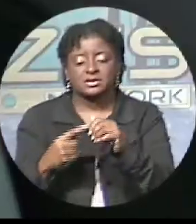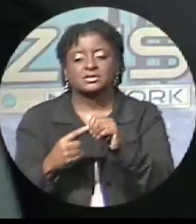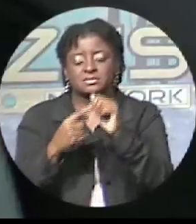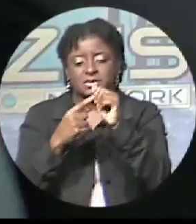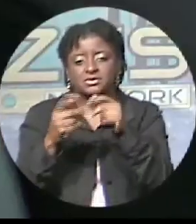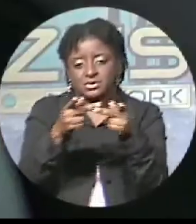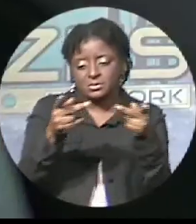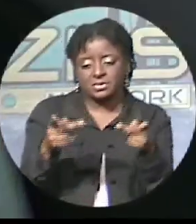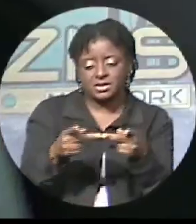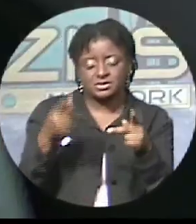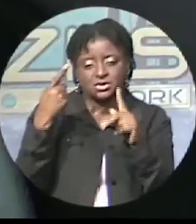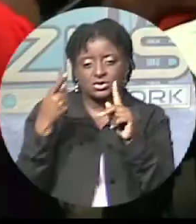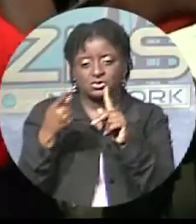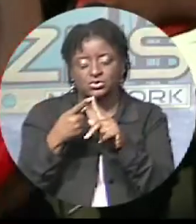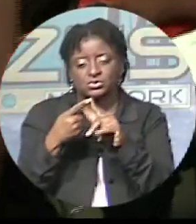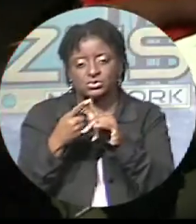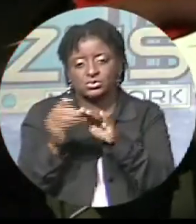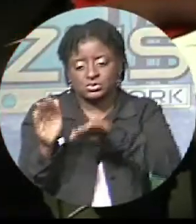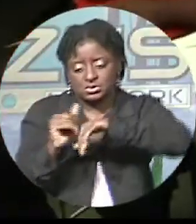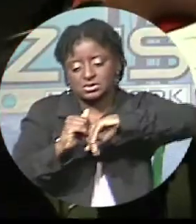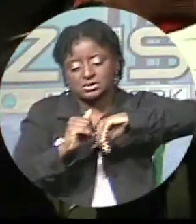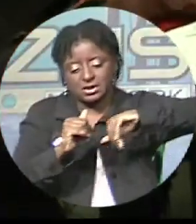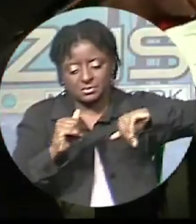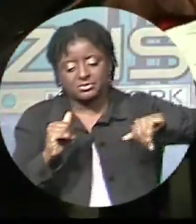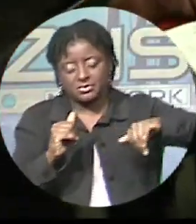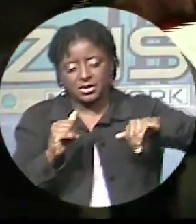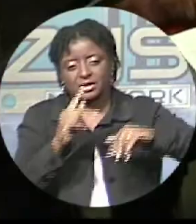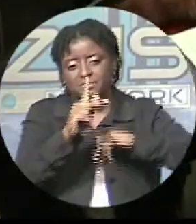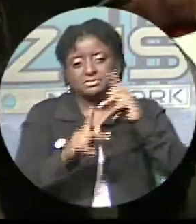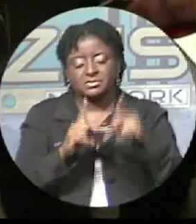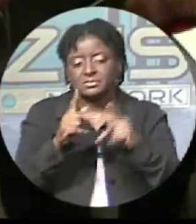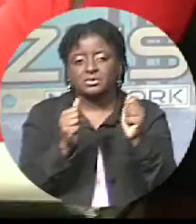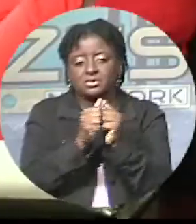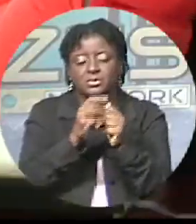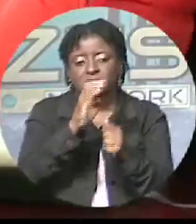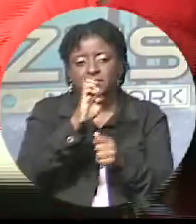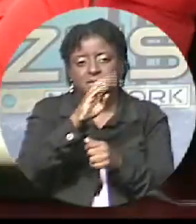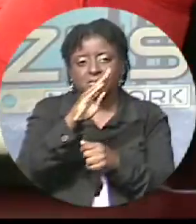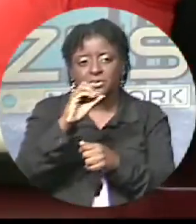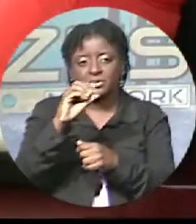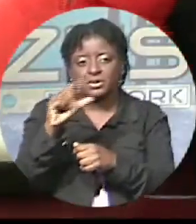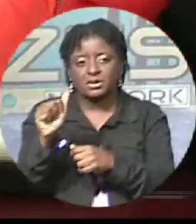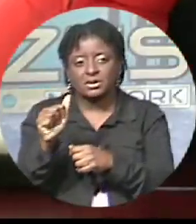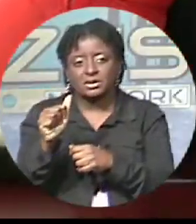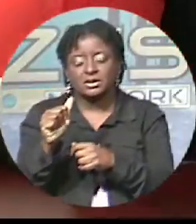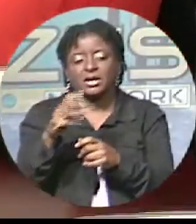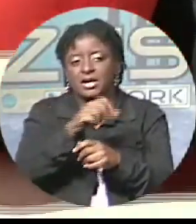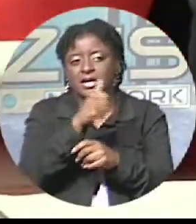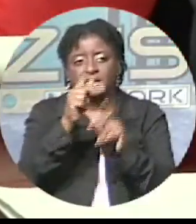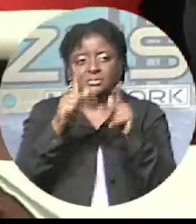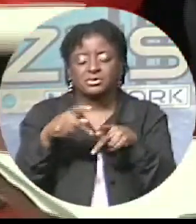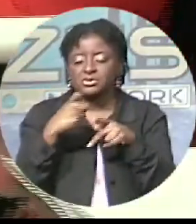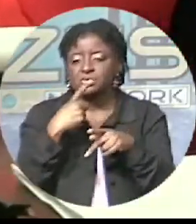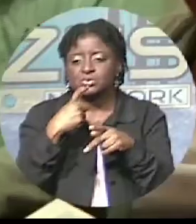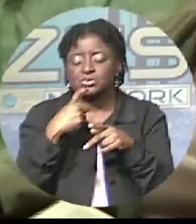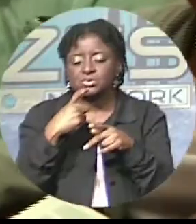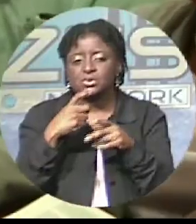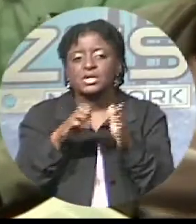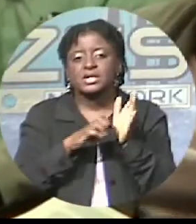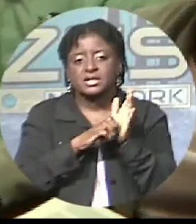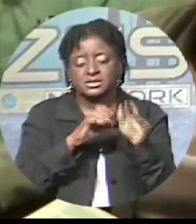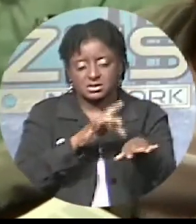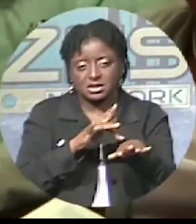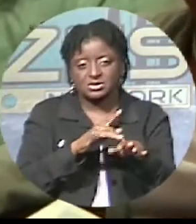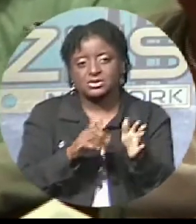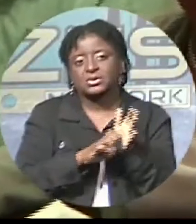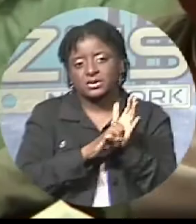and management of Ebola cases. Any EMS worker who is exposed to blood or bodily fluids from a suspected or confirmed case of